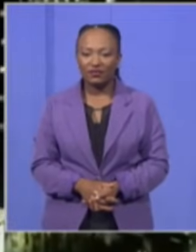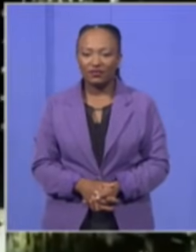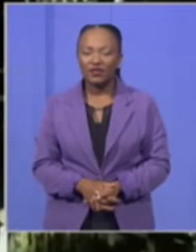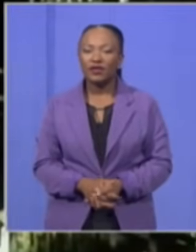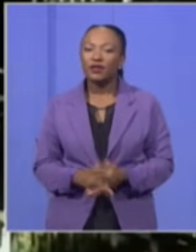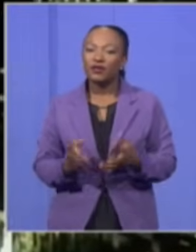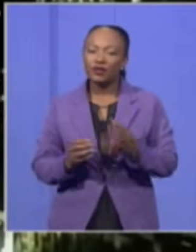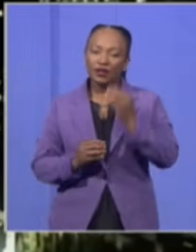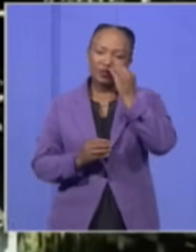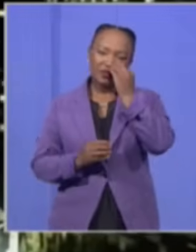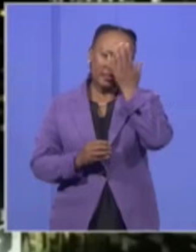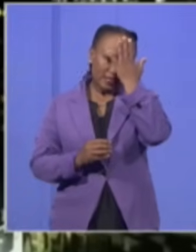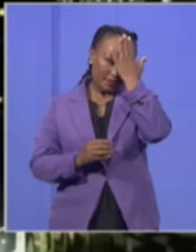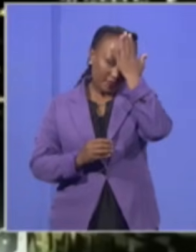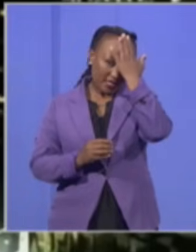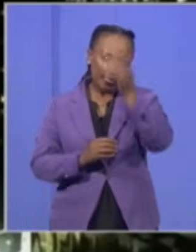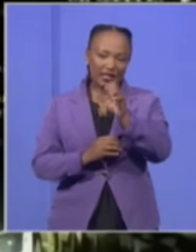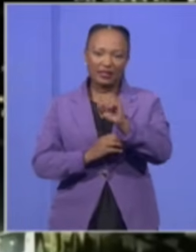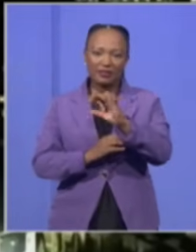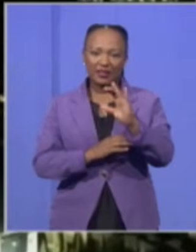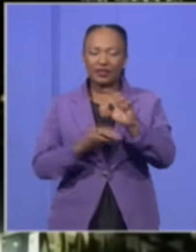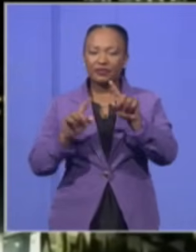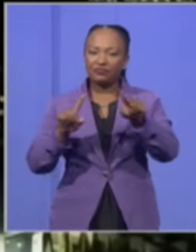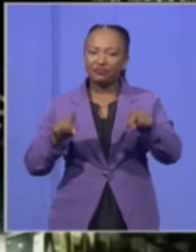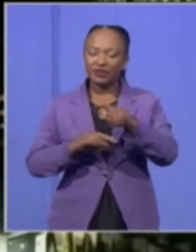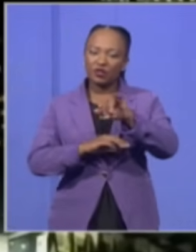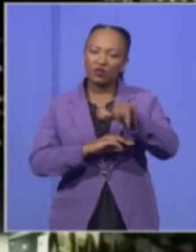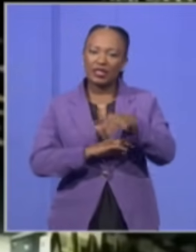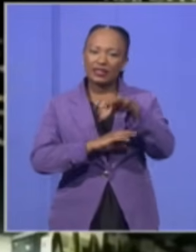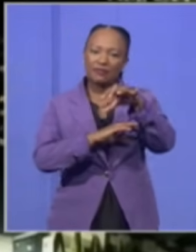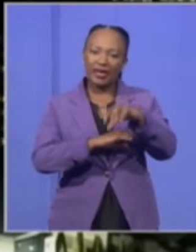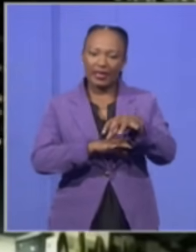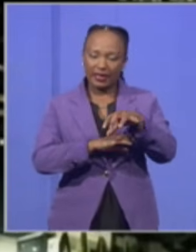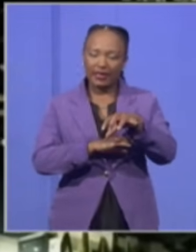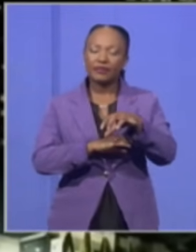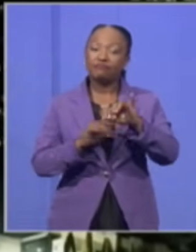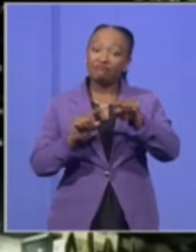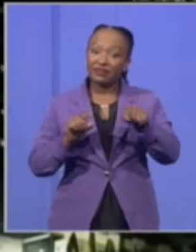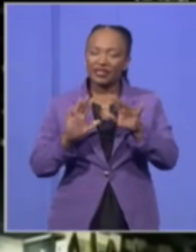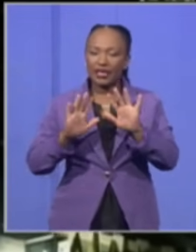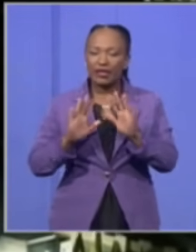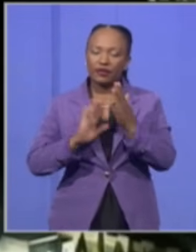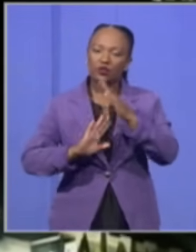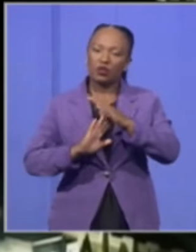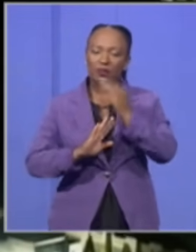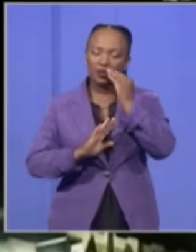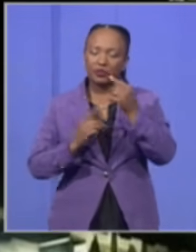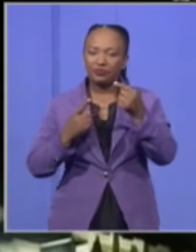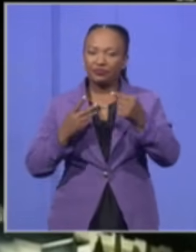tše ke ditaba tša sepedi tša SABC 2 go tšwa ka Auckland Park, Johannesburg. Gomme dihlogo tša tšona ke tšeo.